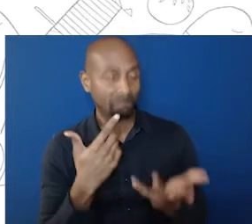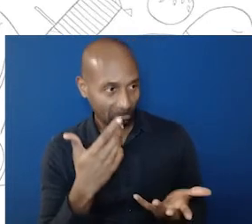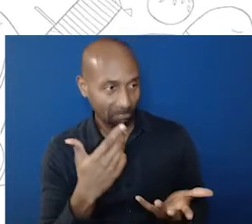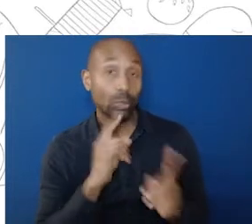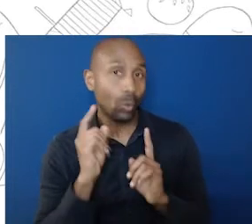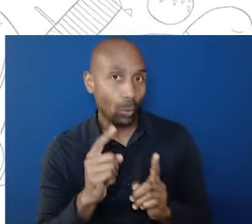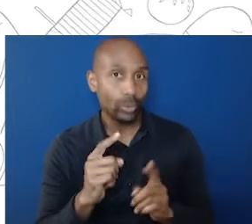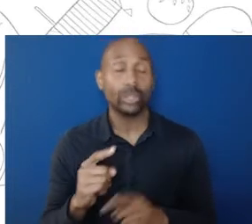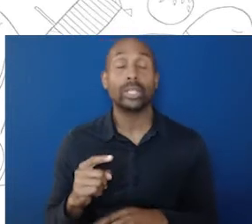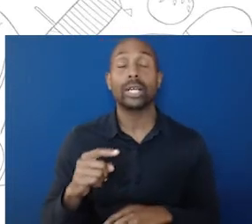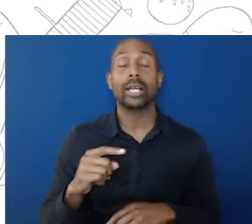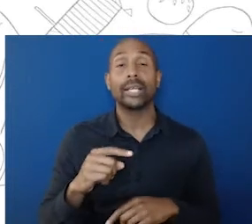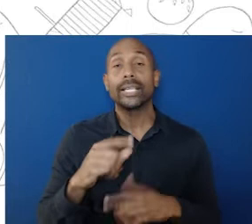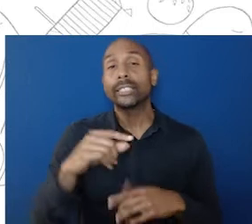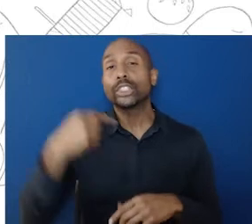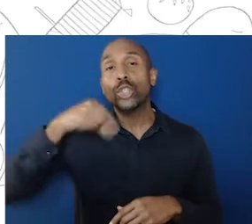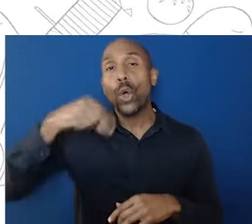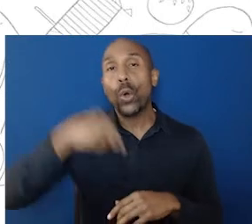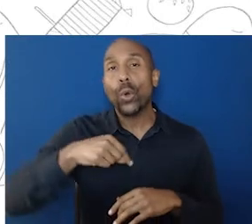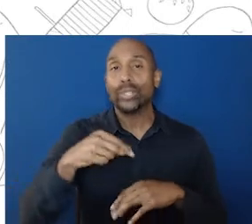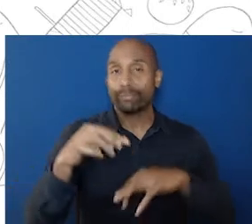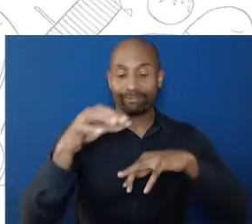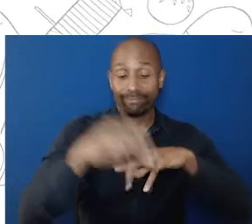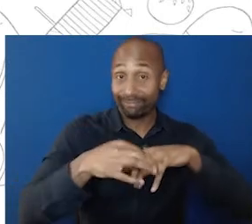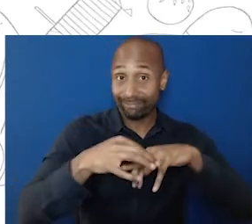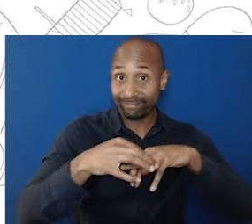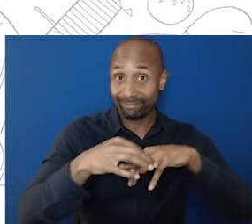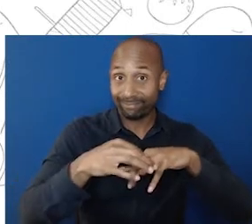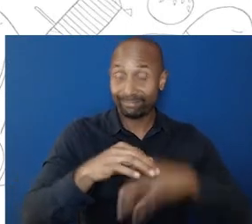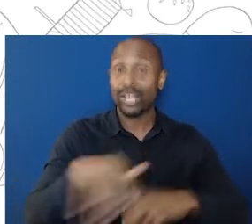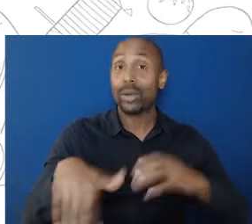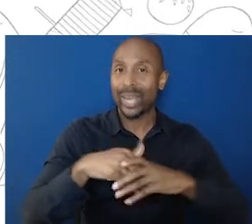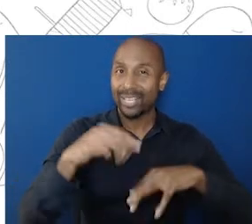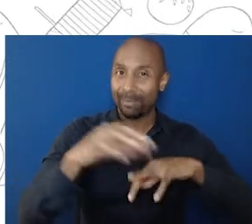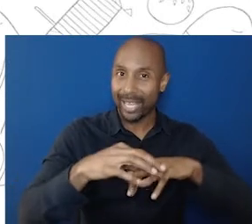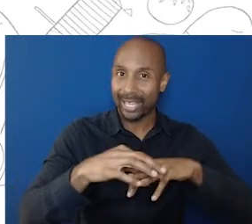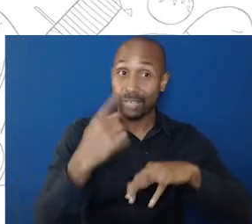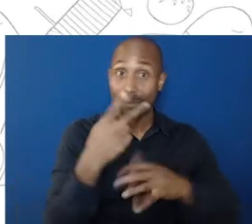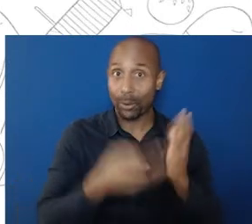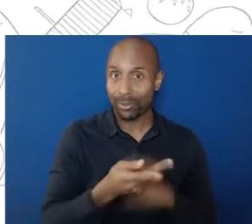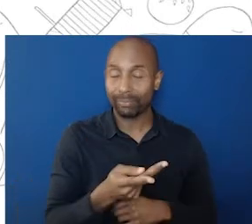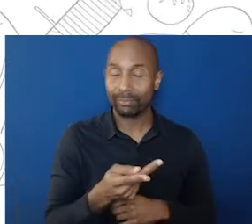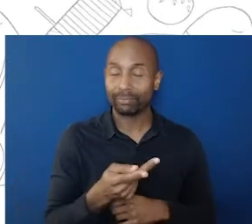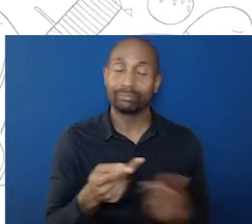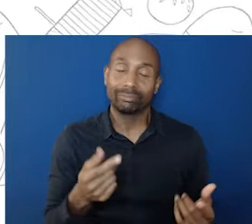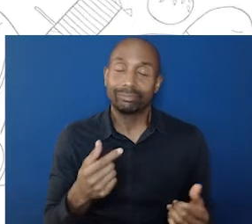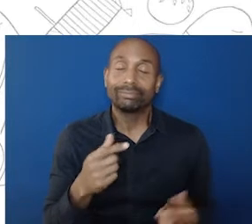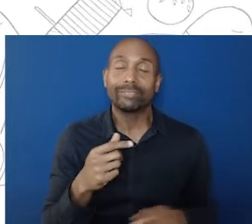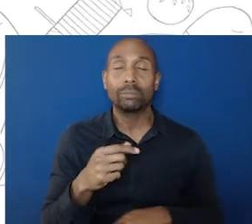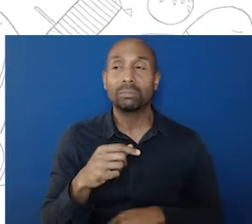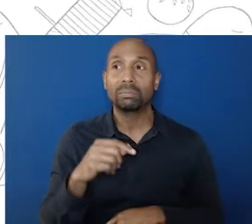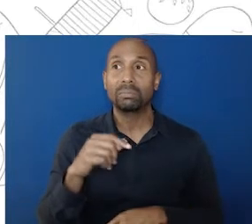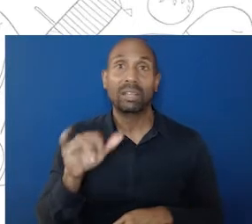them. And of course I said yes, because I love. And, you know, I thought, oh, this is really cool. But I didn't have a